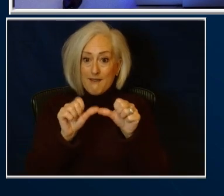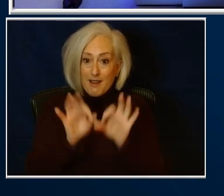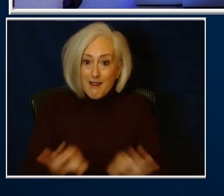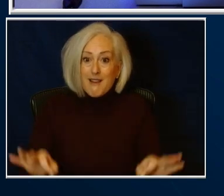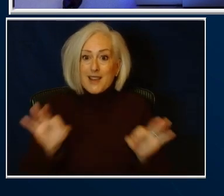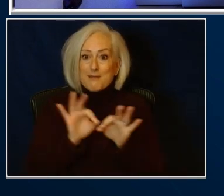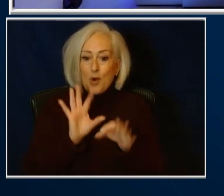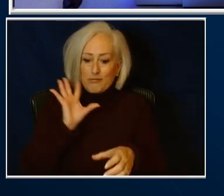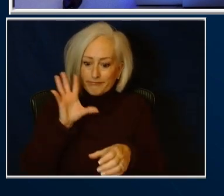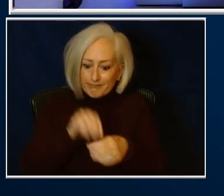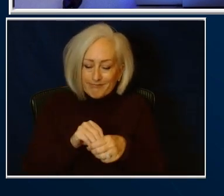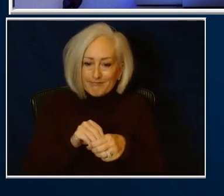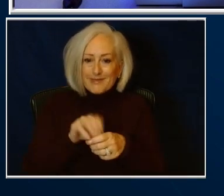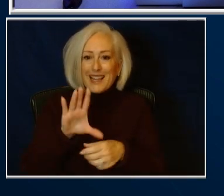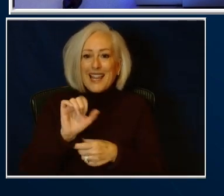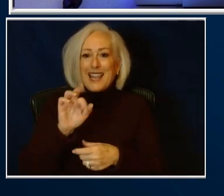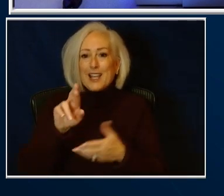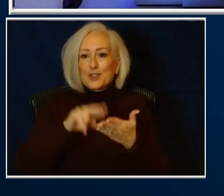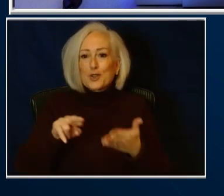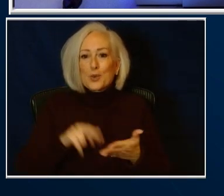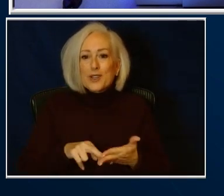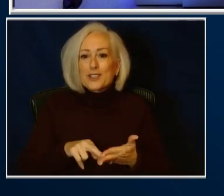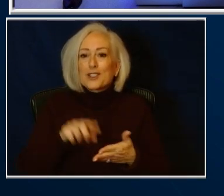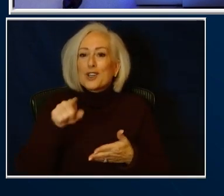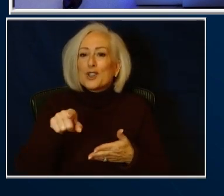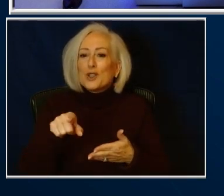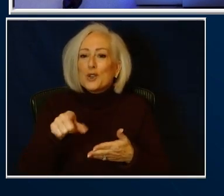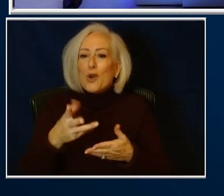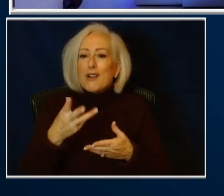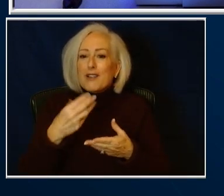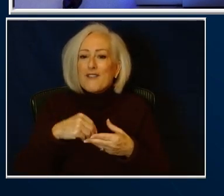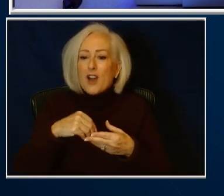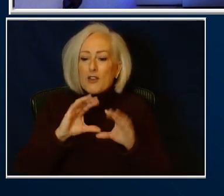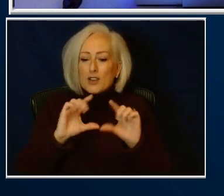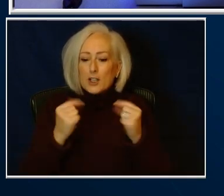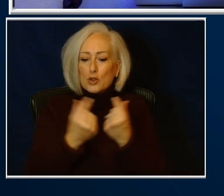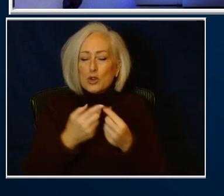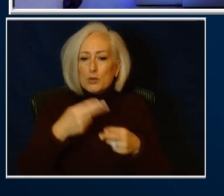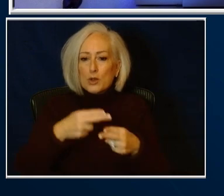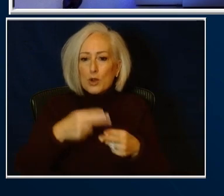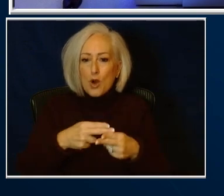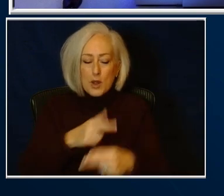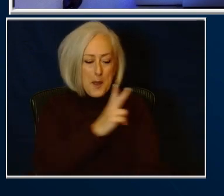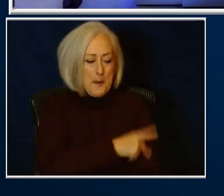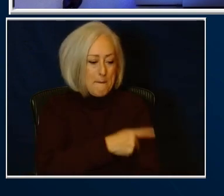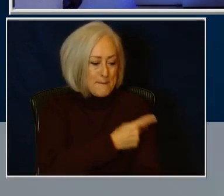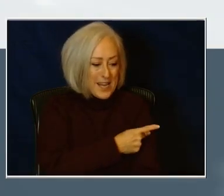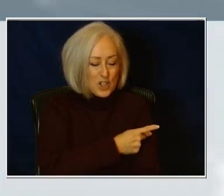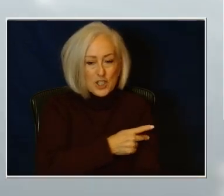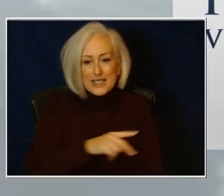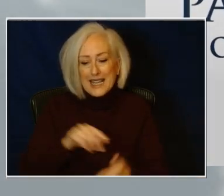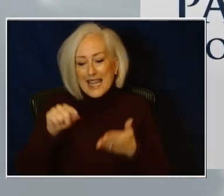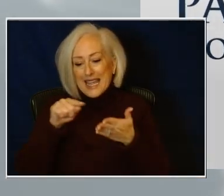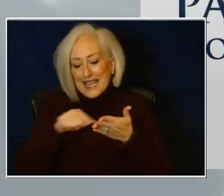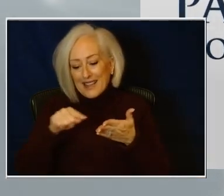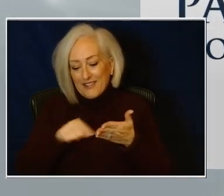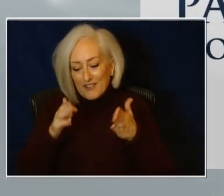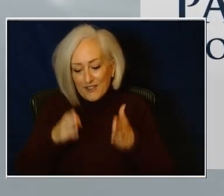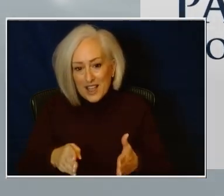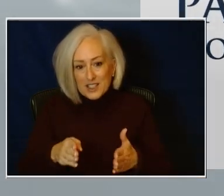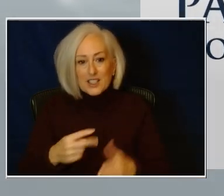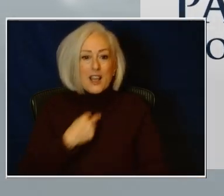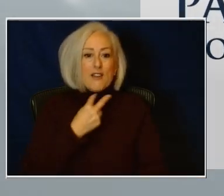cancer research. You are part of a unique group called Patient and Investigator Voices Organizing Together,